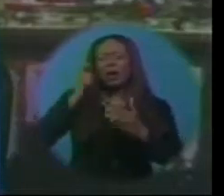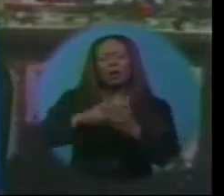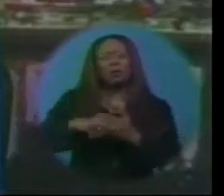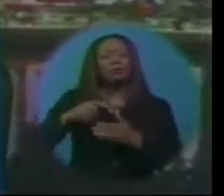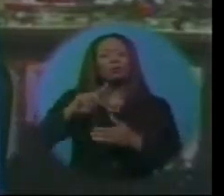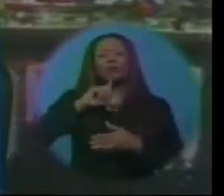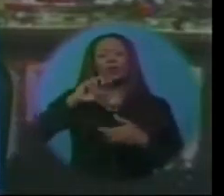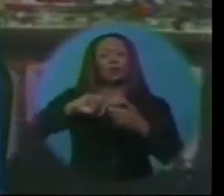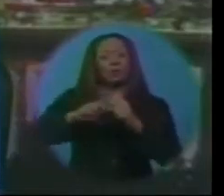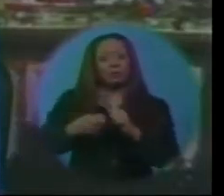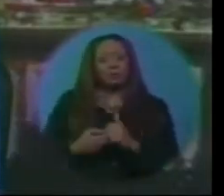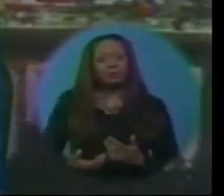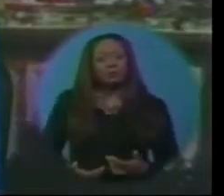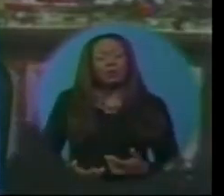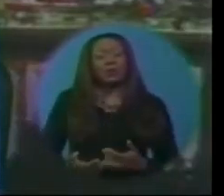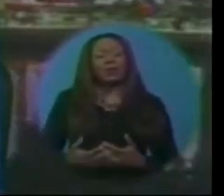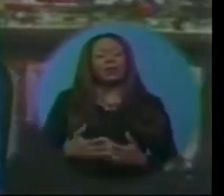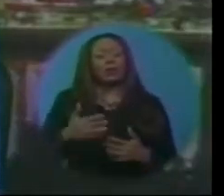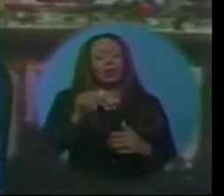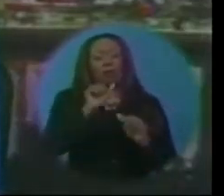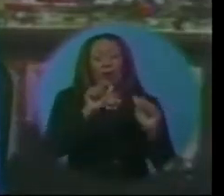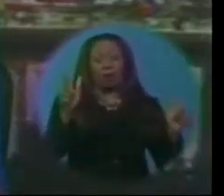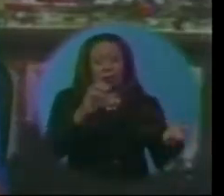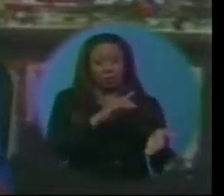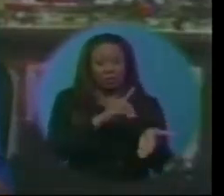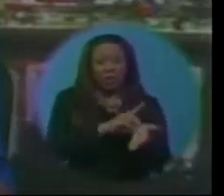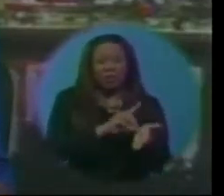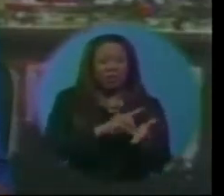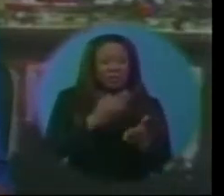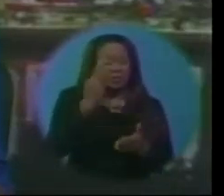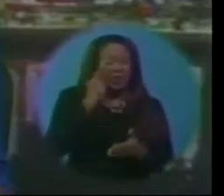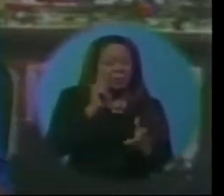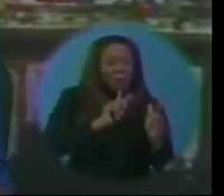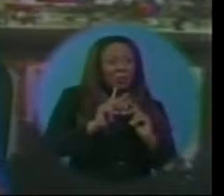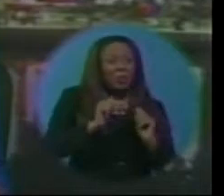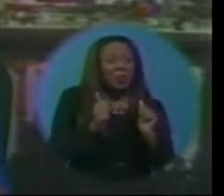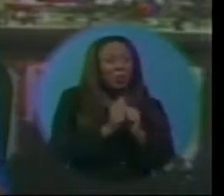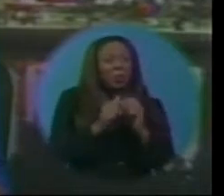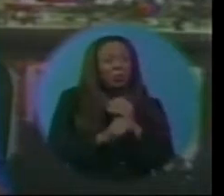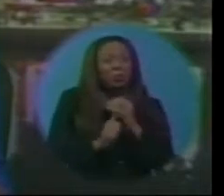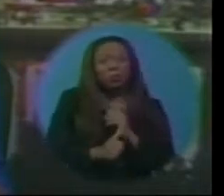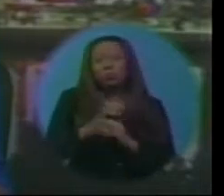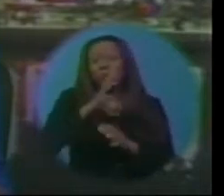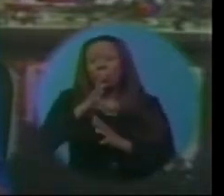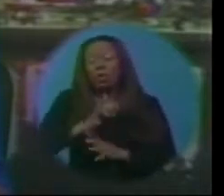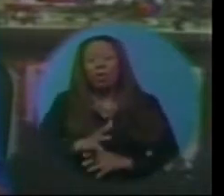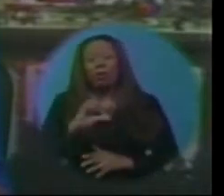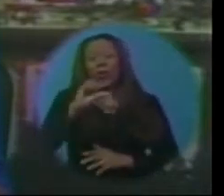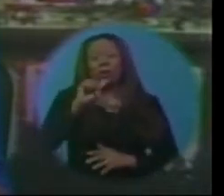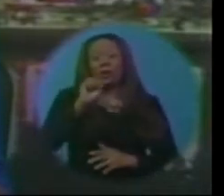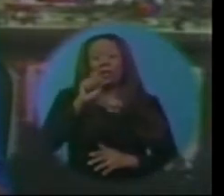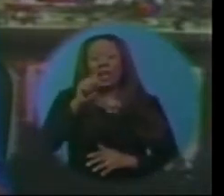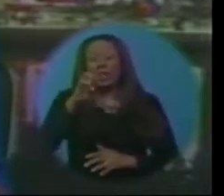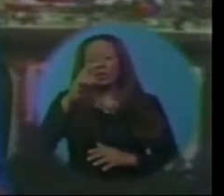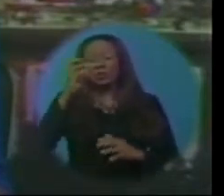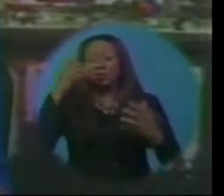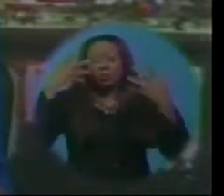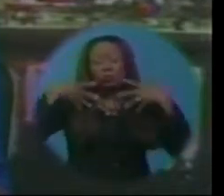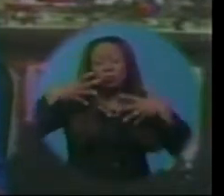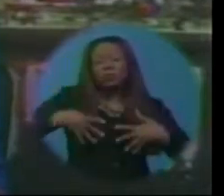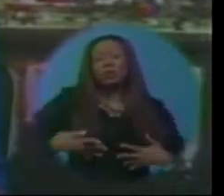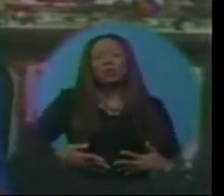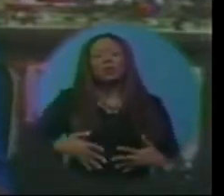suspected gastroenteritis to the ministry. Meanwhile, Chief Environmental Health Officer Francina Bascom says the Environmental